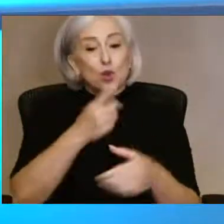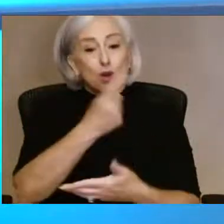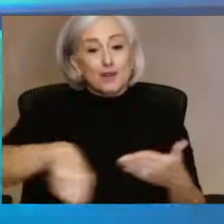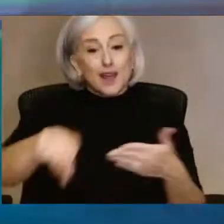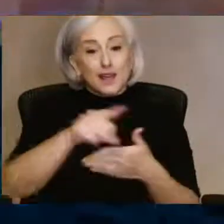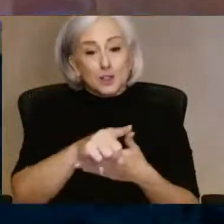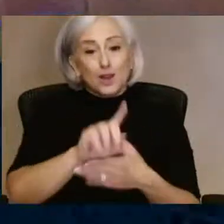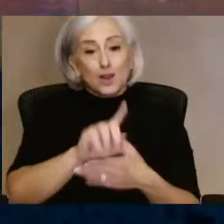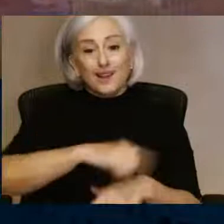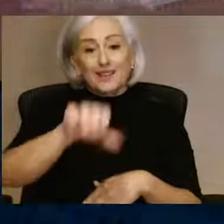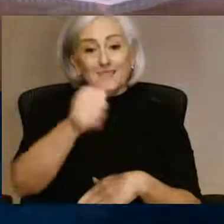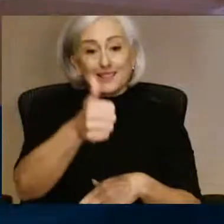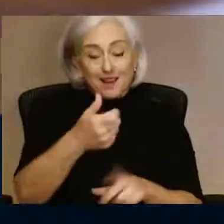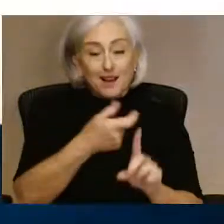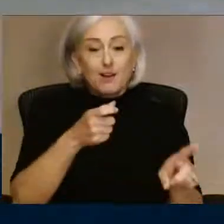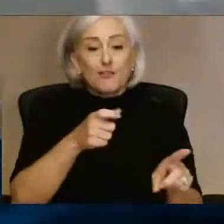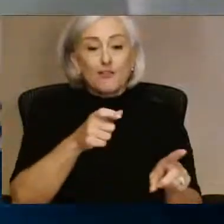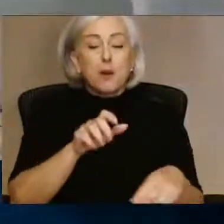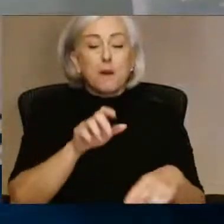watching.